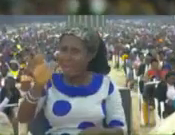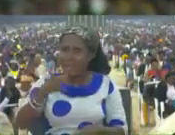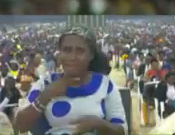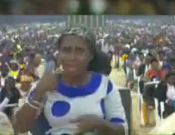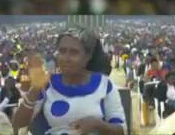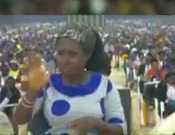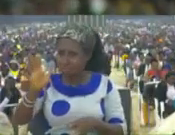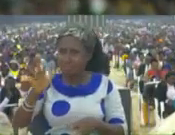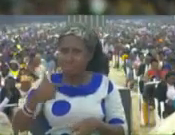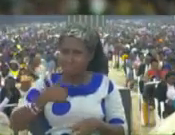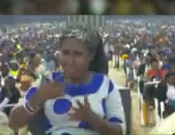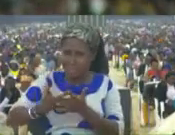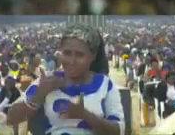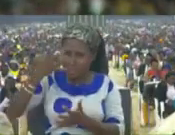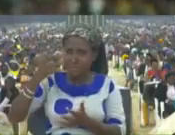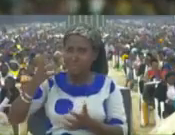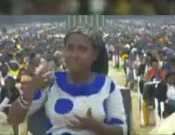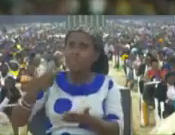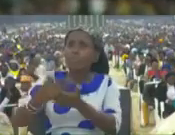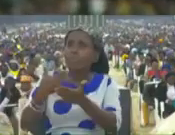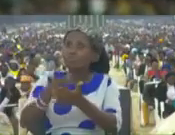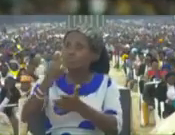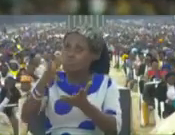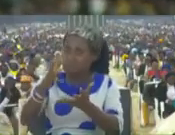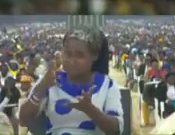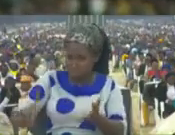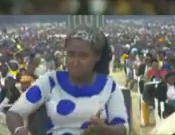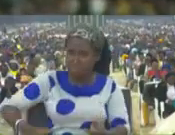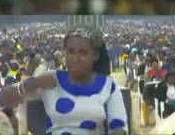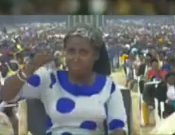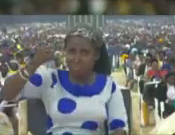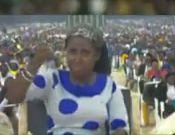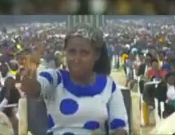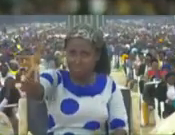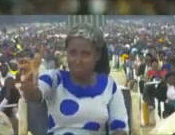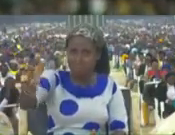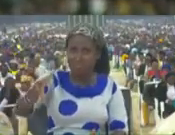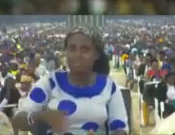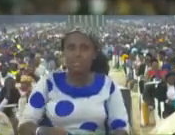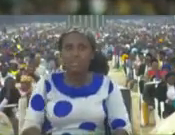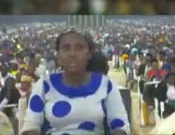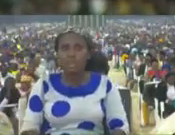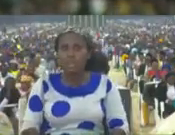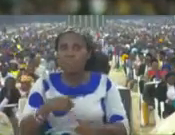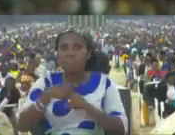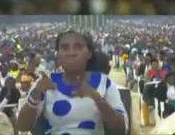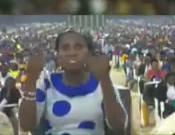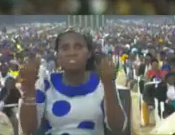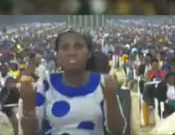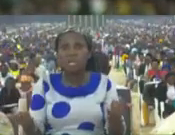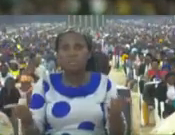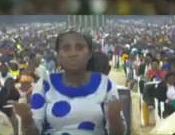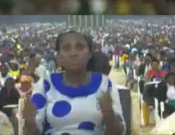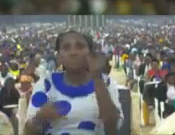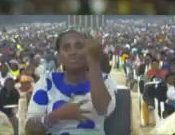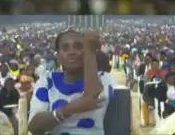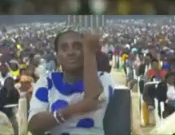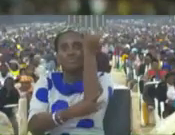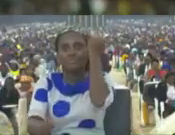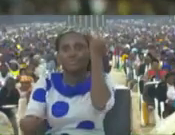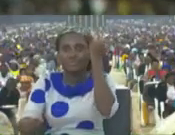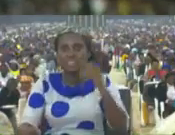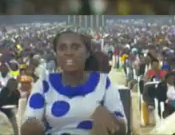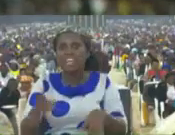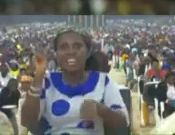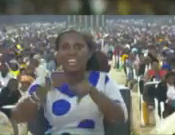announcement. This is the money you need.' He said, 'Now I can't even give anything.' The